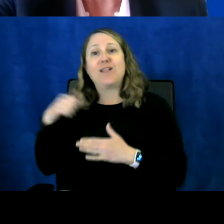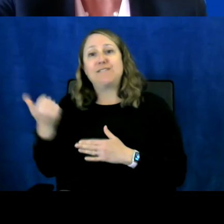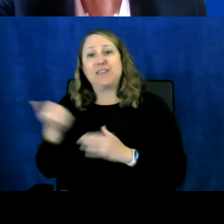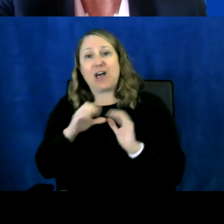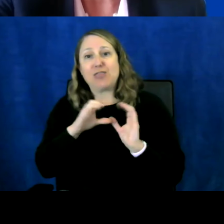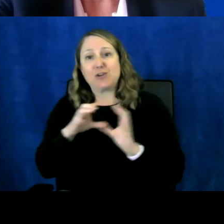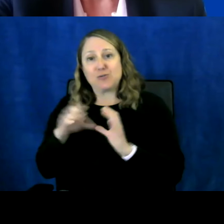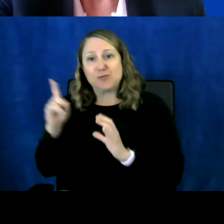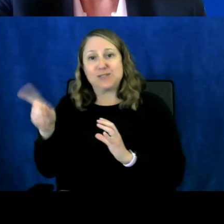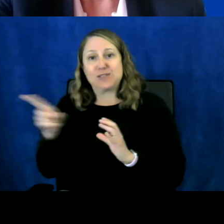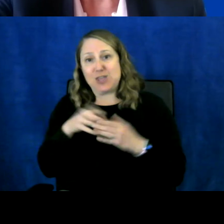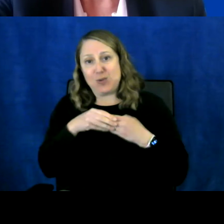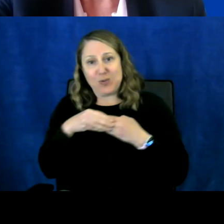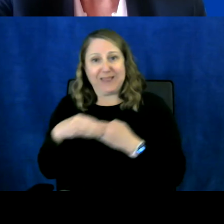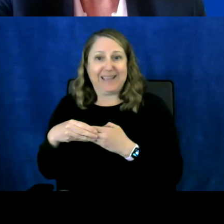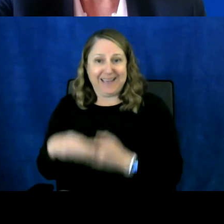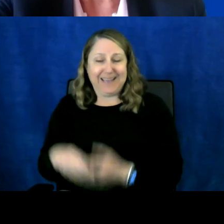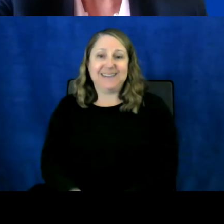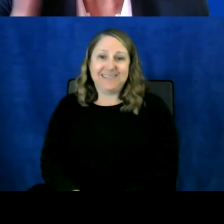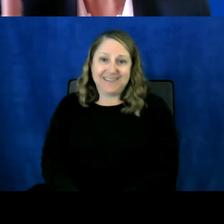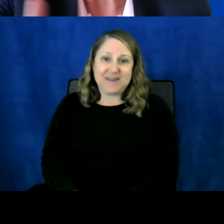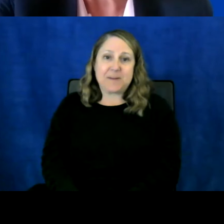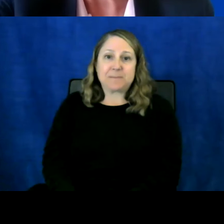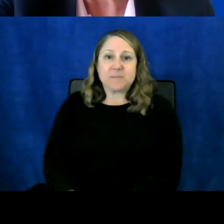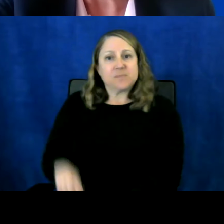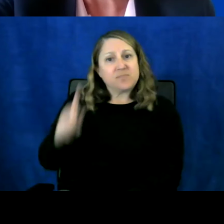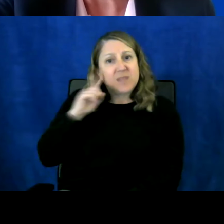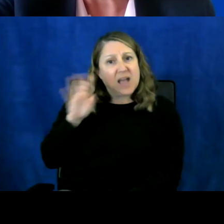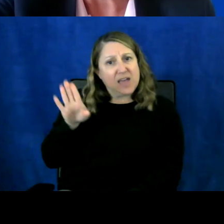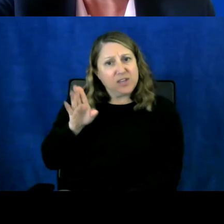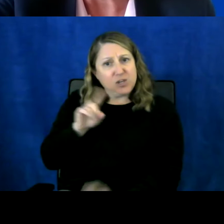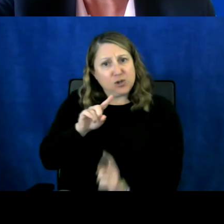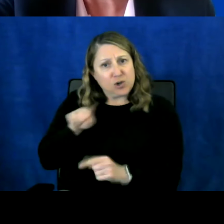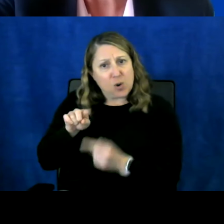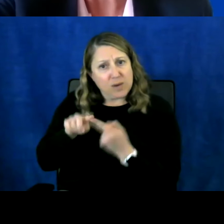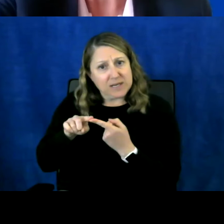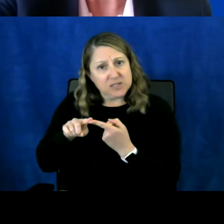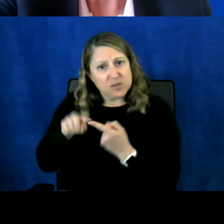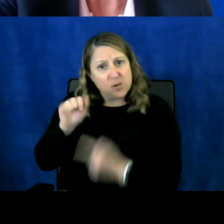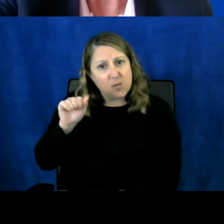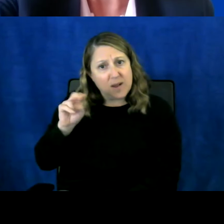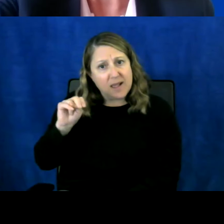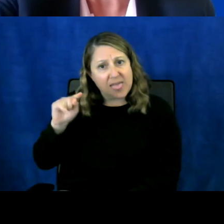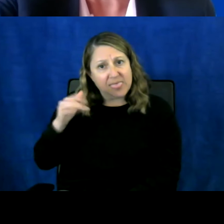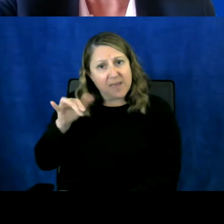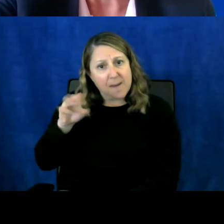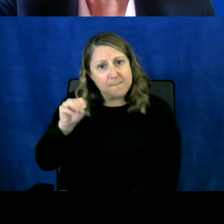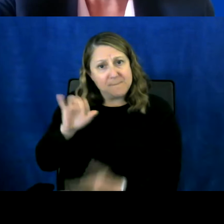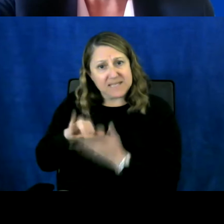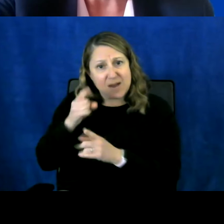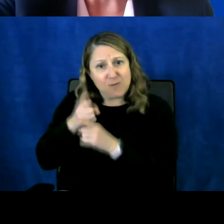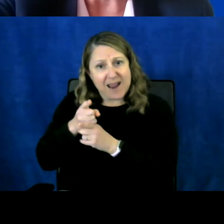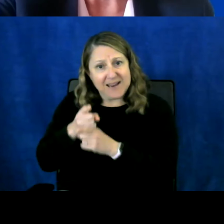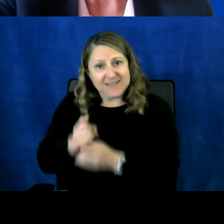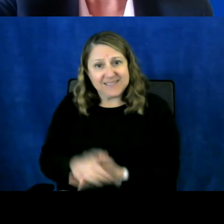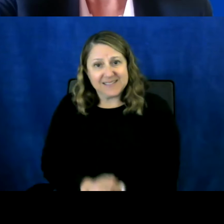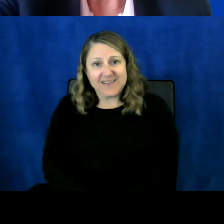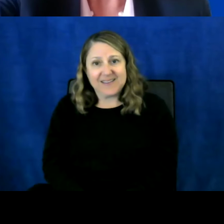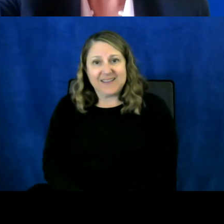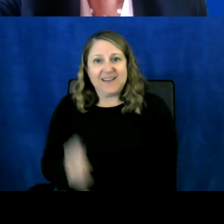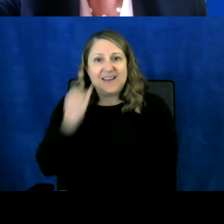you lead. We look for, I believe you're going to, is it Anthem? Is that right? If you want to open